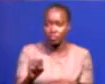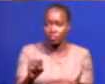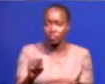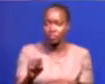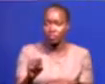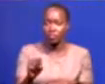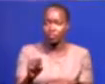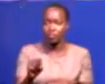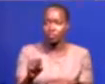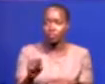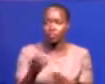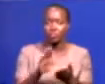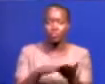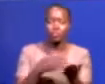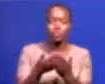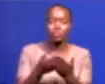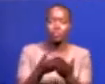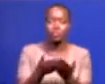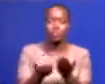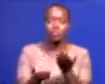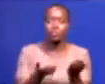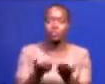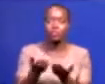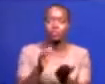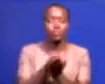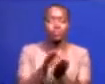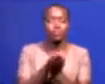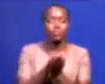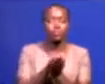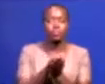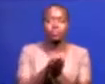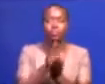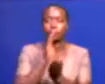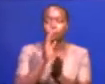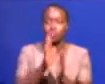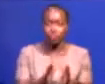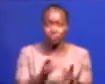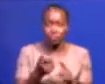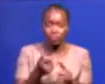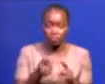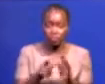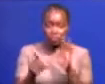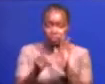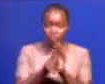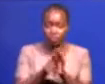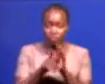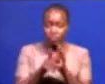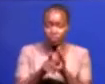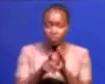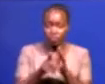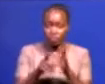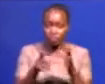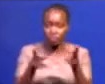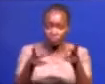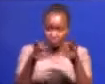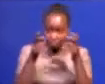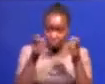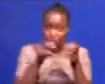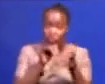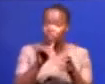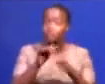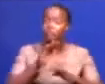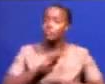waivers are only applicable to commercial bank borrowers. From a legal perspective, it's that the